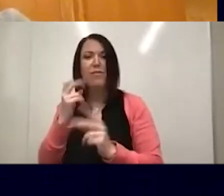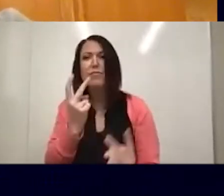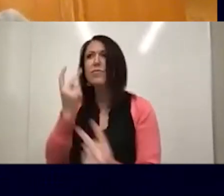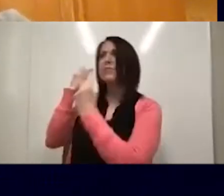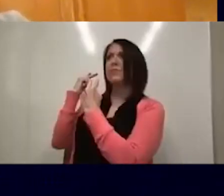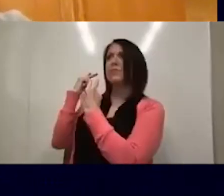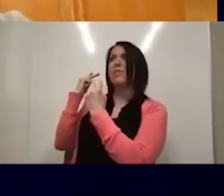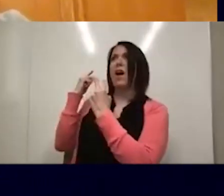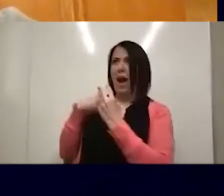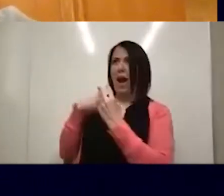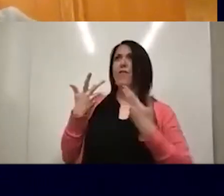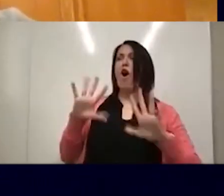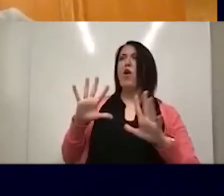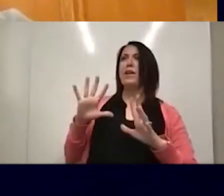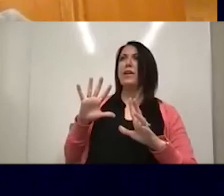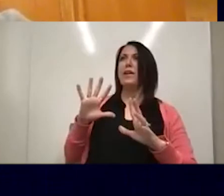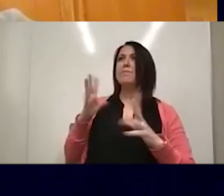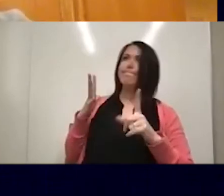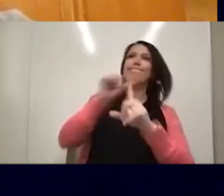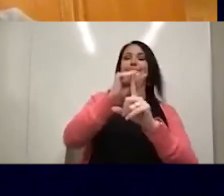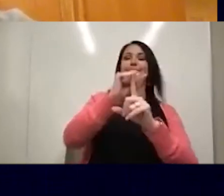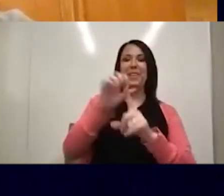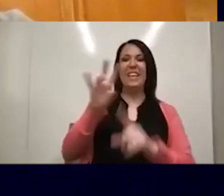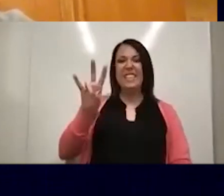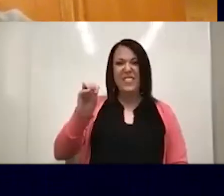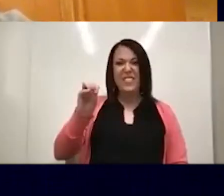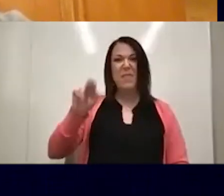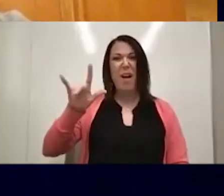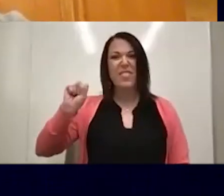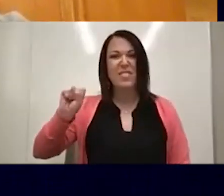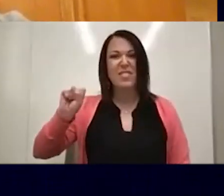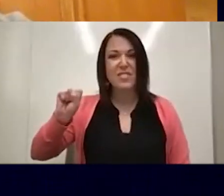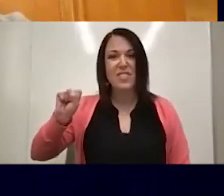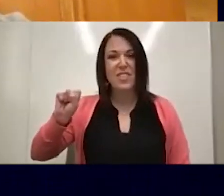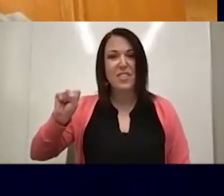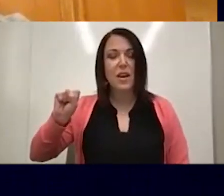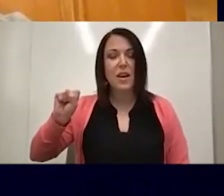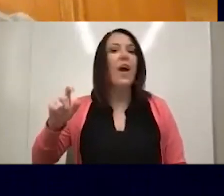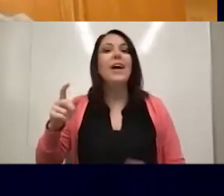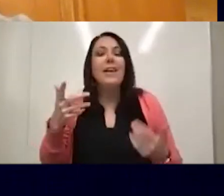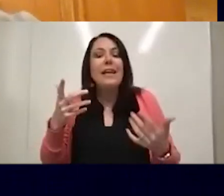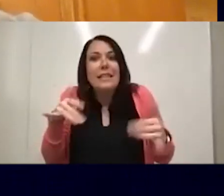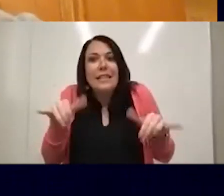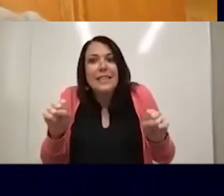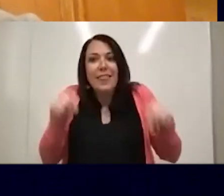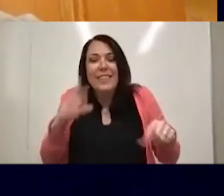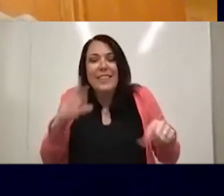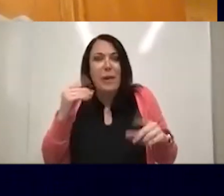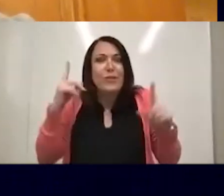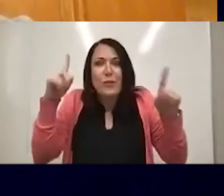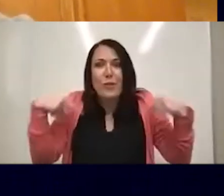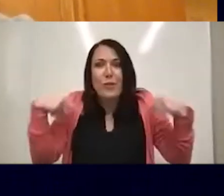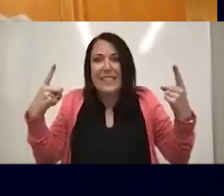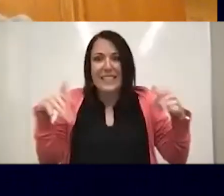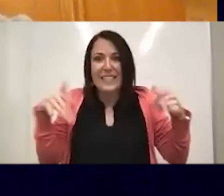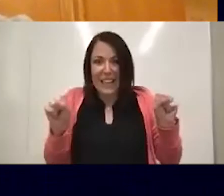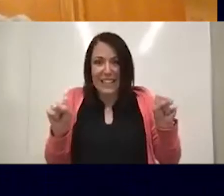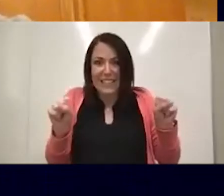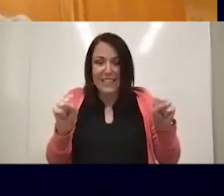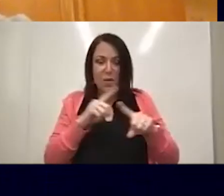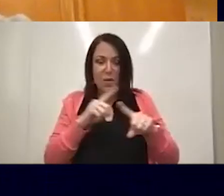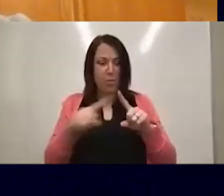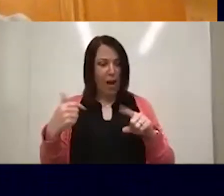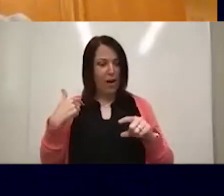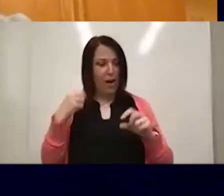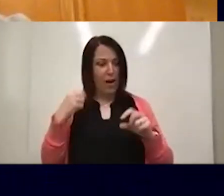oh my gosh, like it is crazy, yes. But I mean, we kind of measure out, you know, what that crazy is and